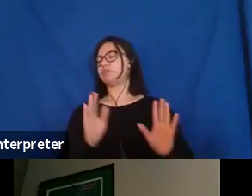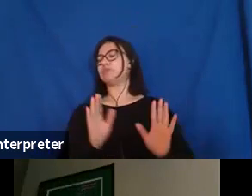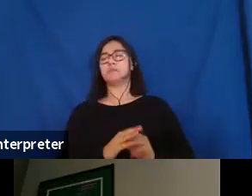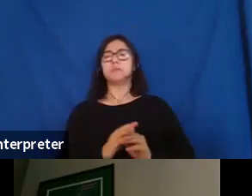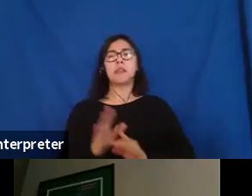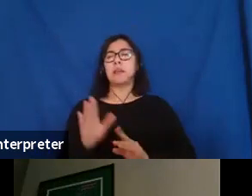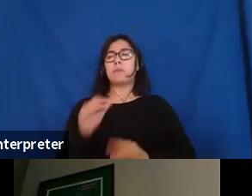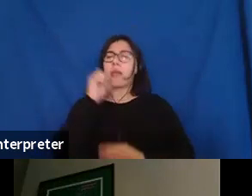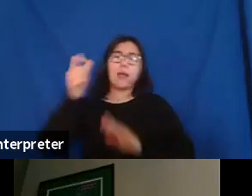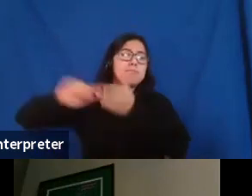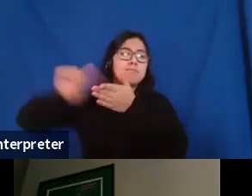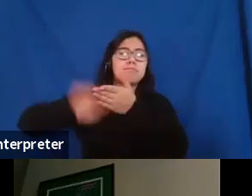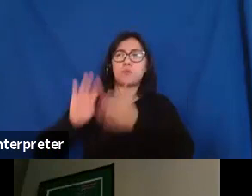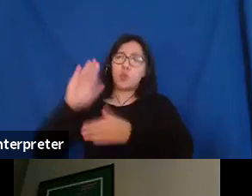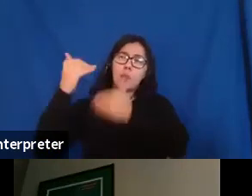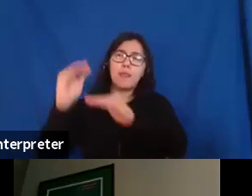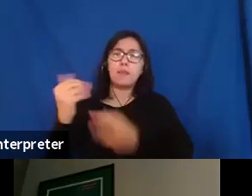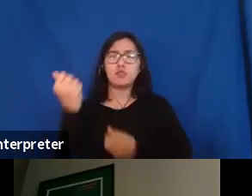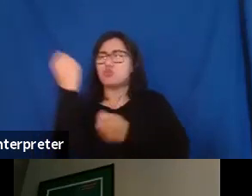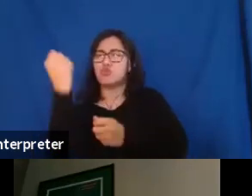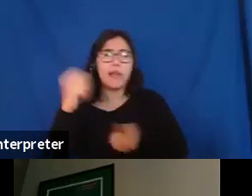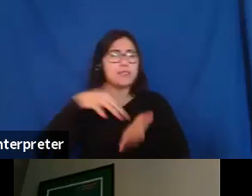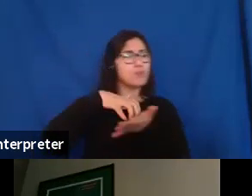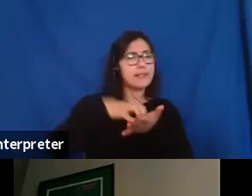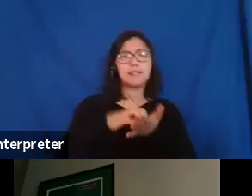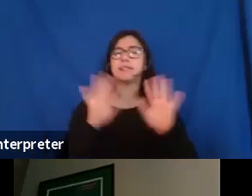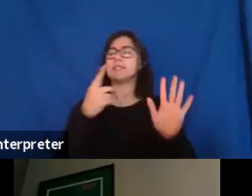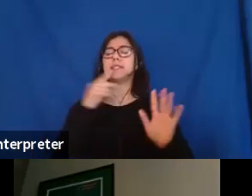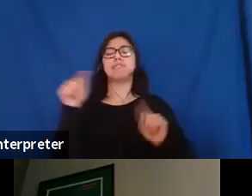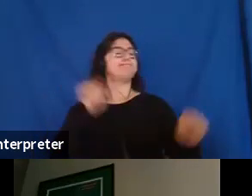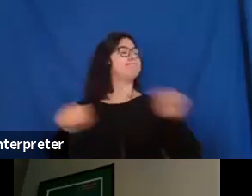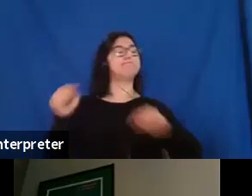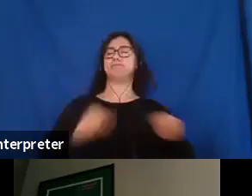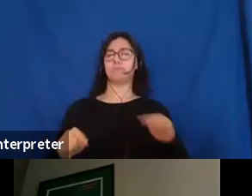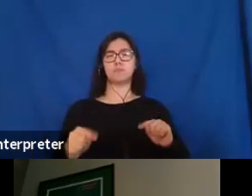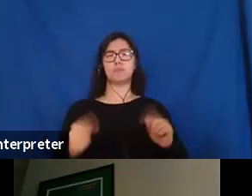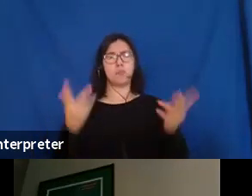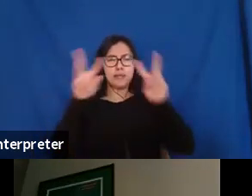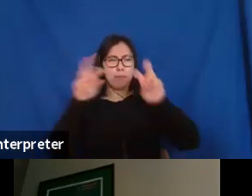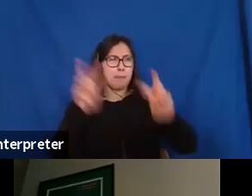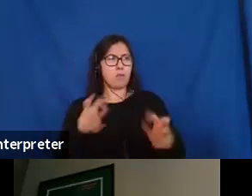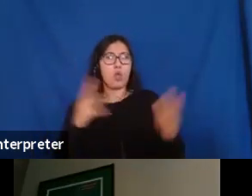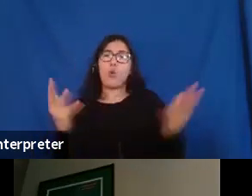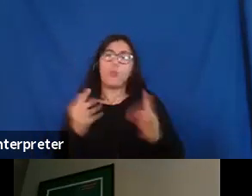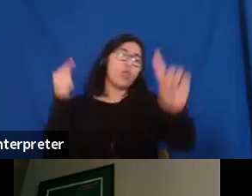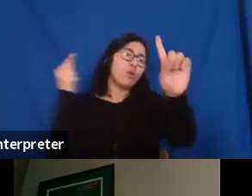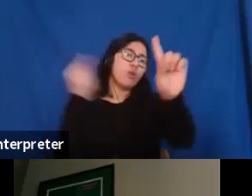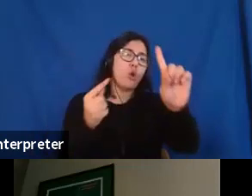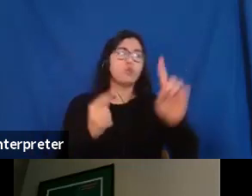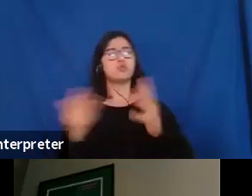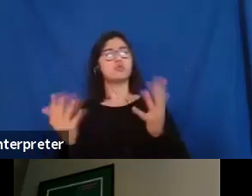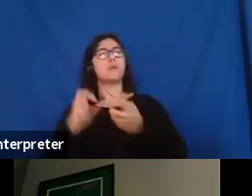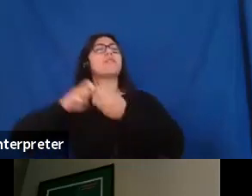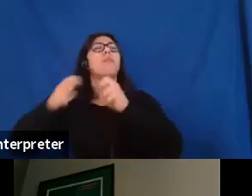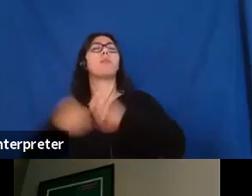or weaknesses or limitations or conflict, she just said, okay, let's examine what are our goals, what are the issues, let's all look at them